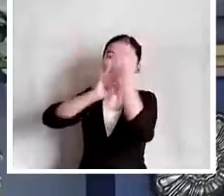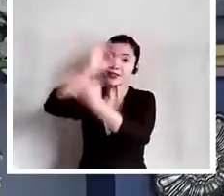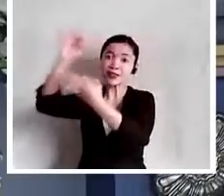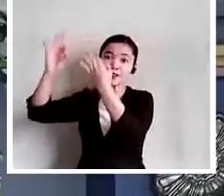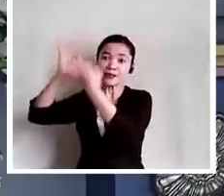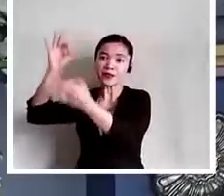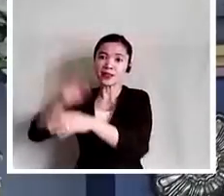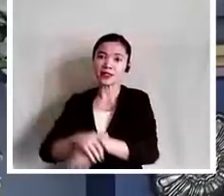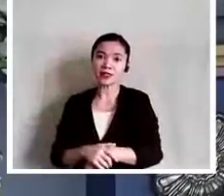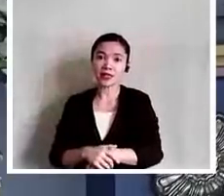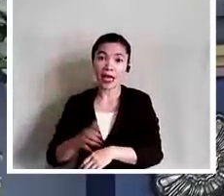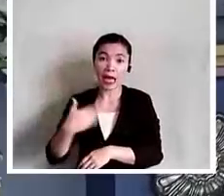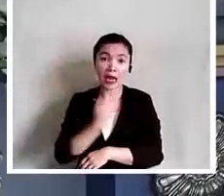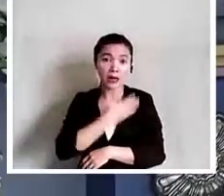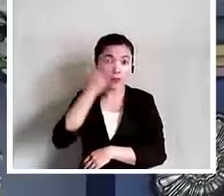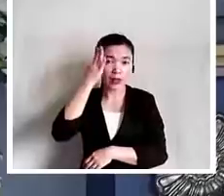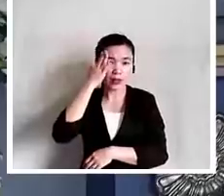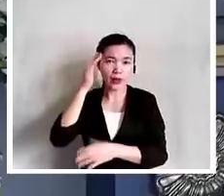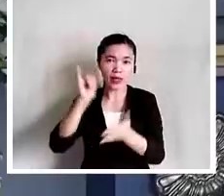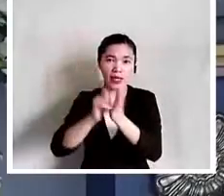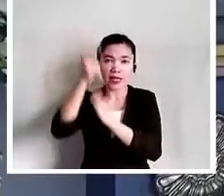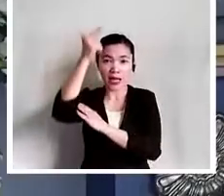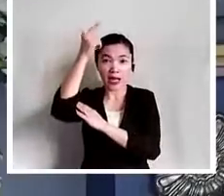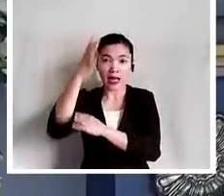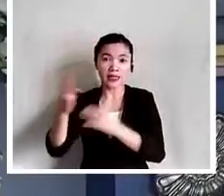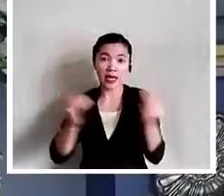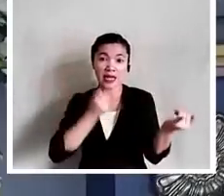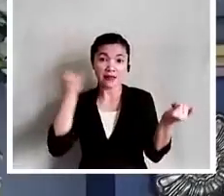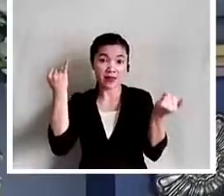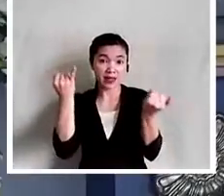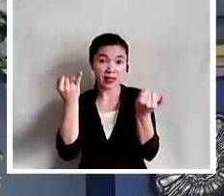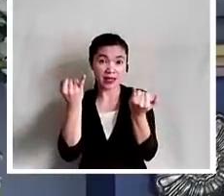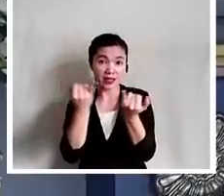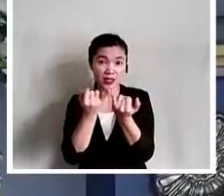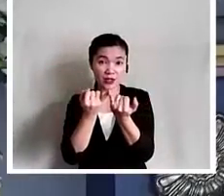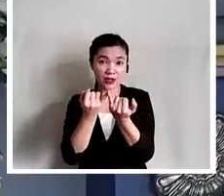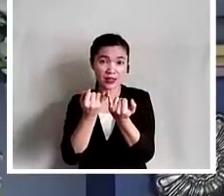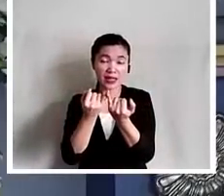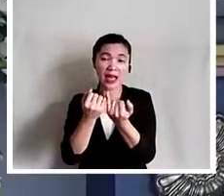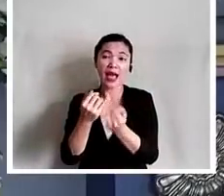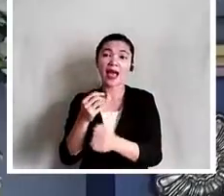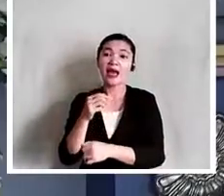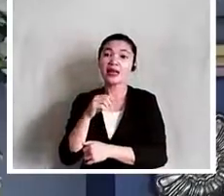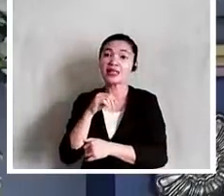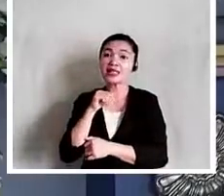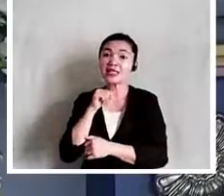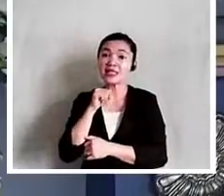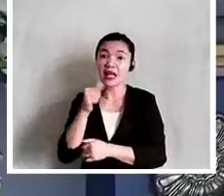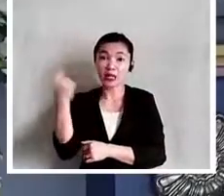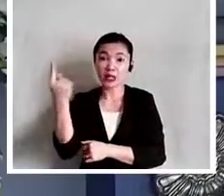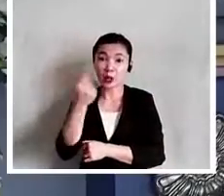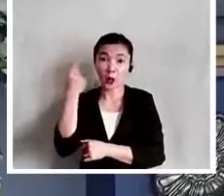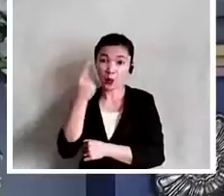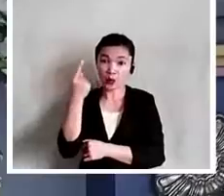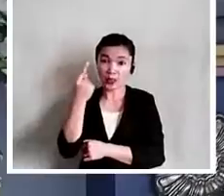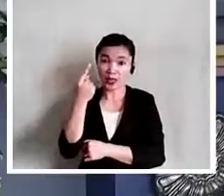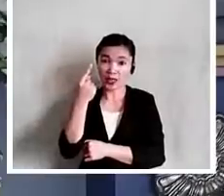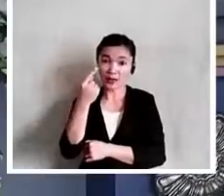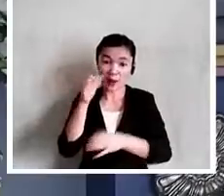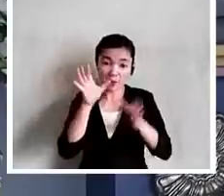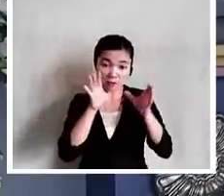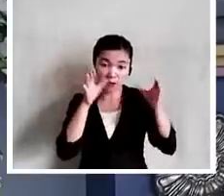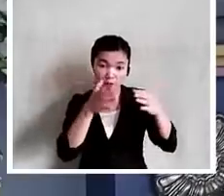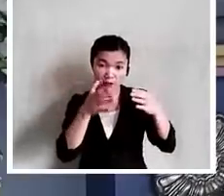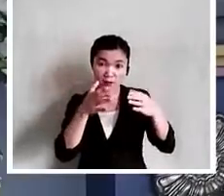invitation to partake in his banquet is not restricted to a select few. His kingdom